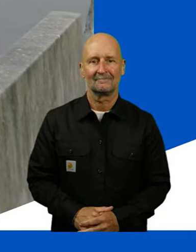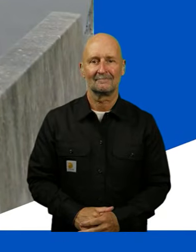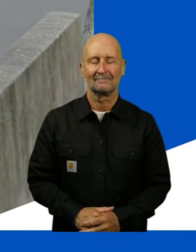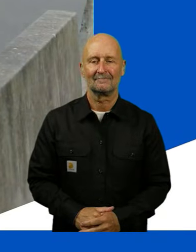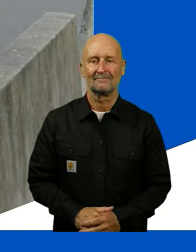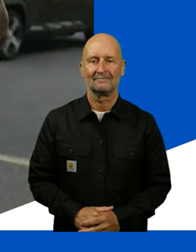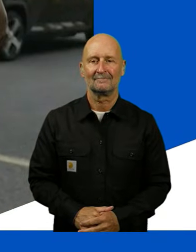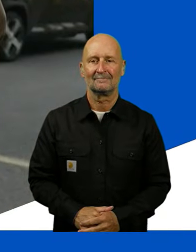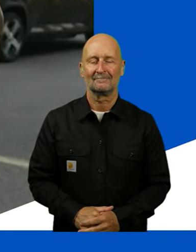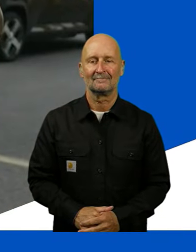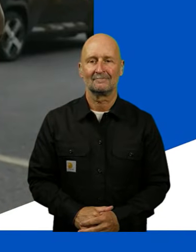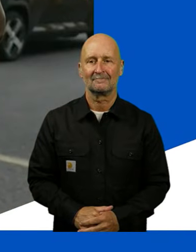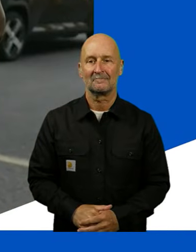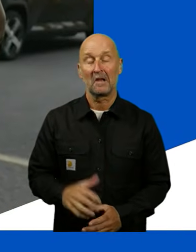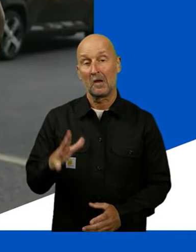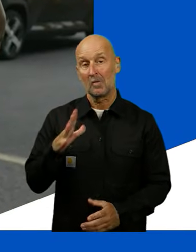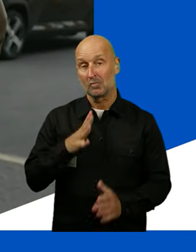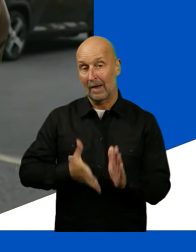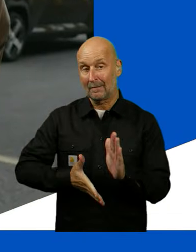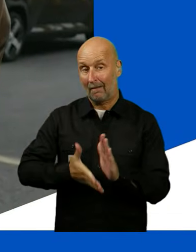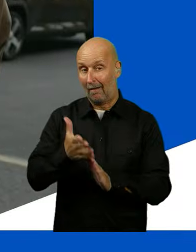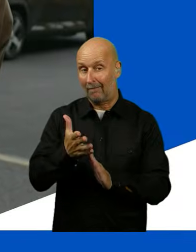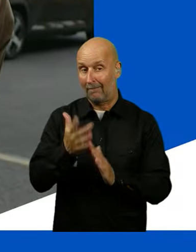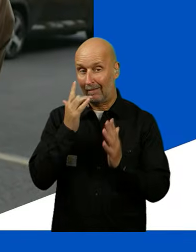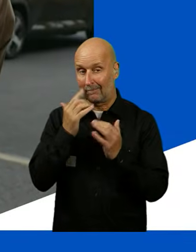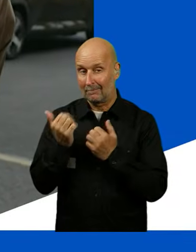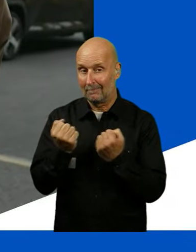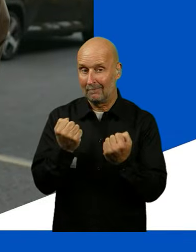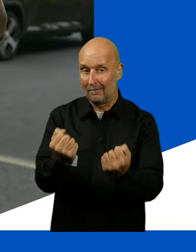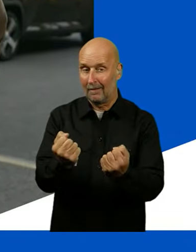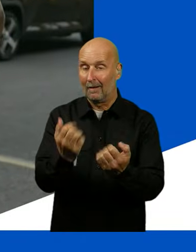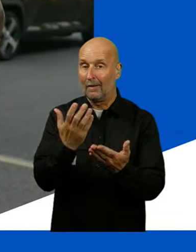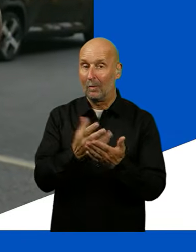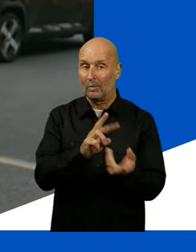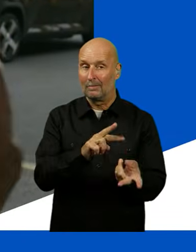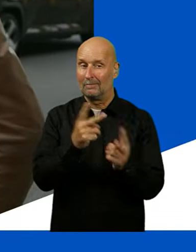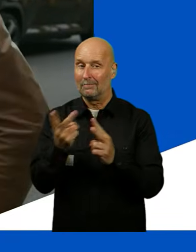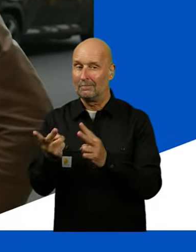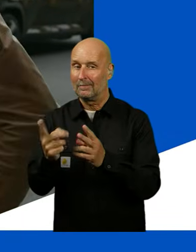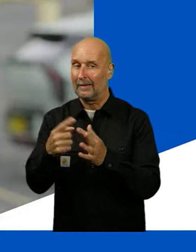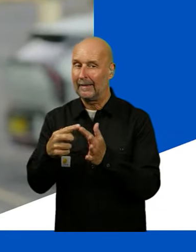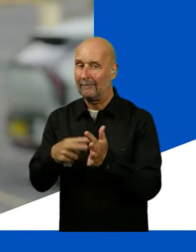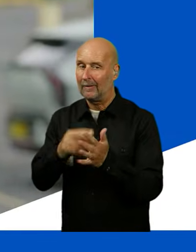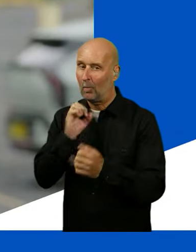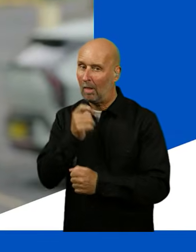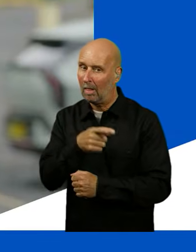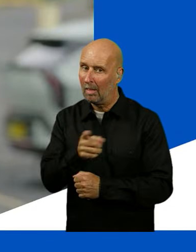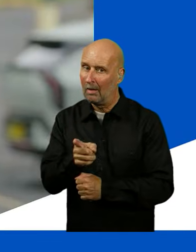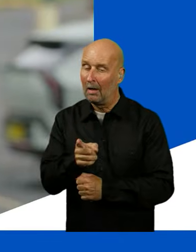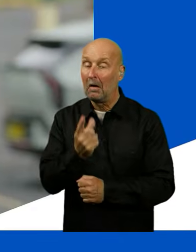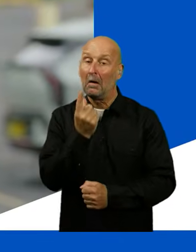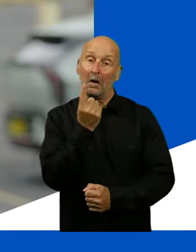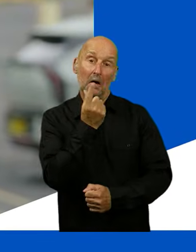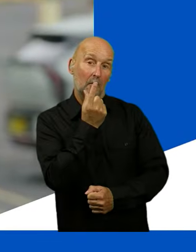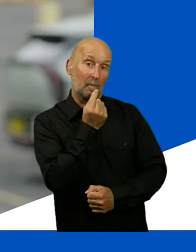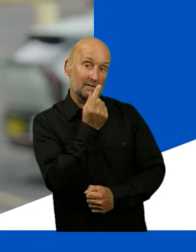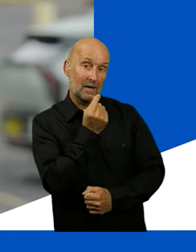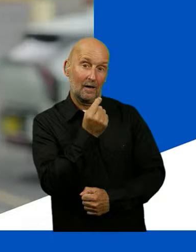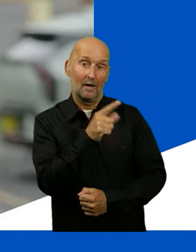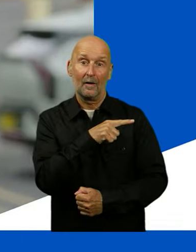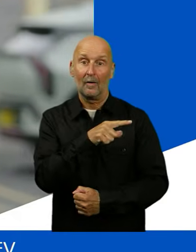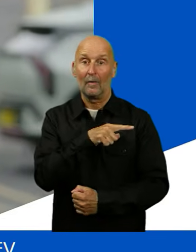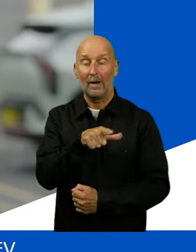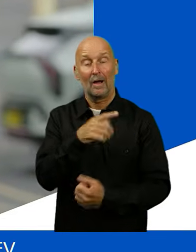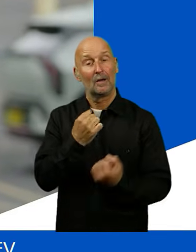Right, now Mike, you're about to go for your test drive, and I have to ask you, are you considering a switch to EV? Is that why you're looking at doing this today? Yeah, potentially. So I drive a